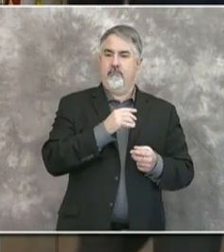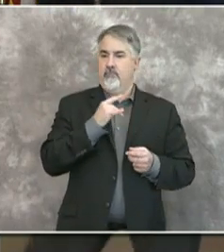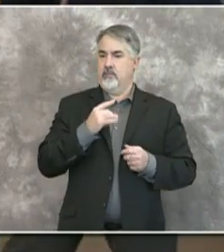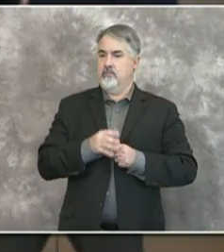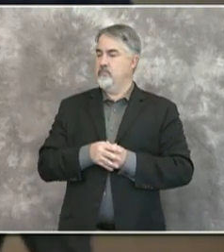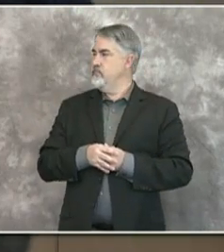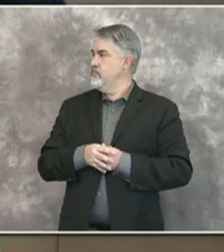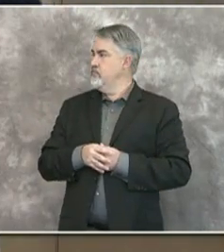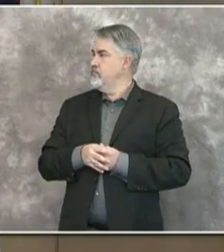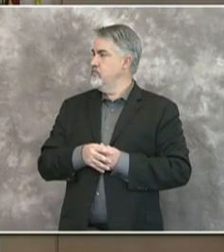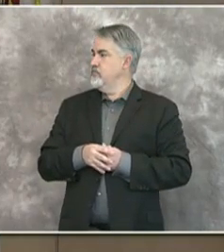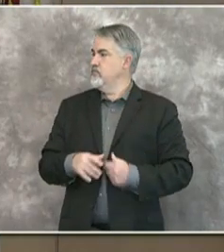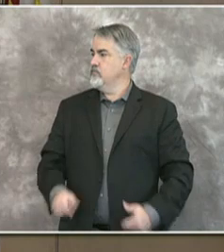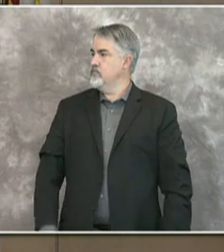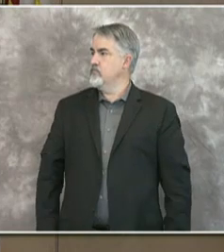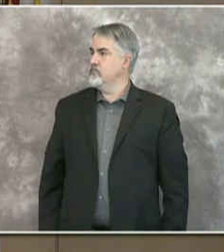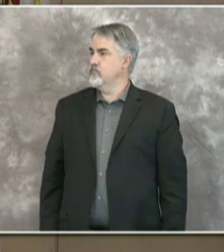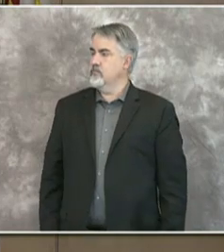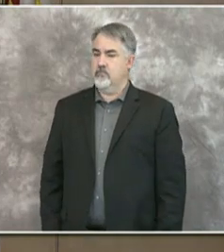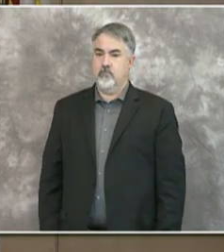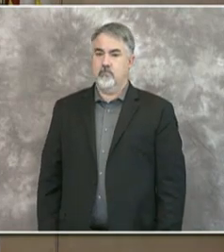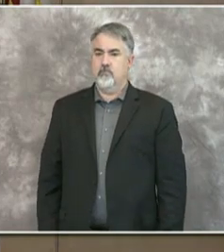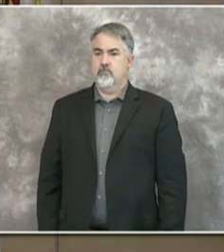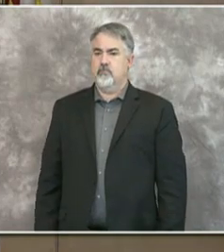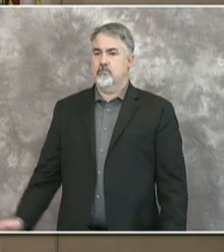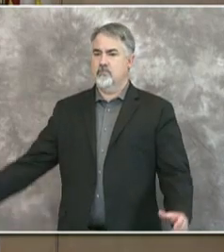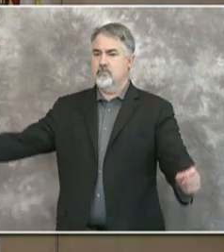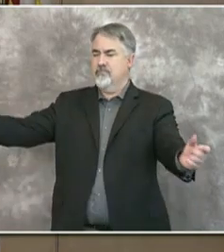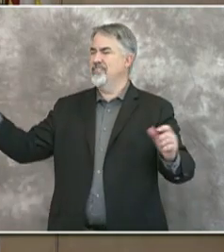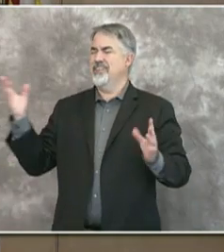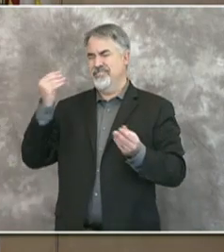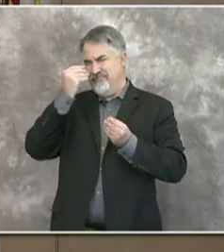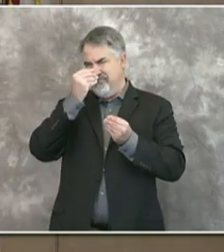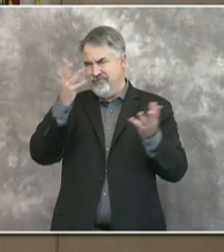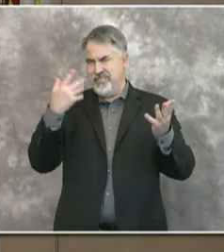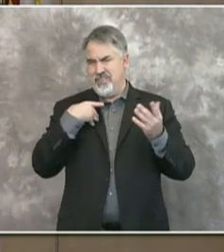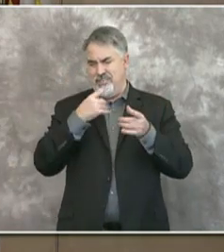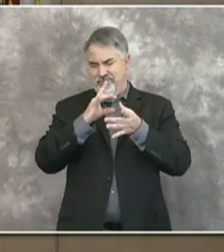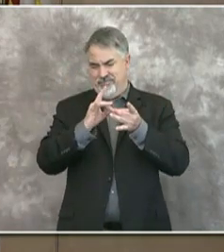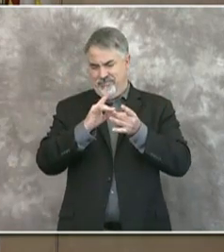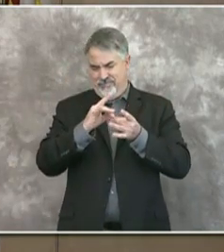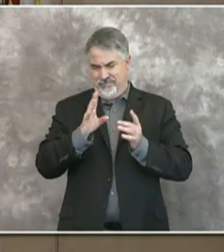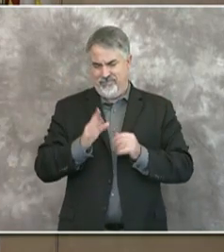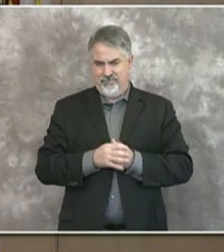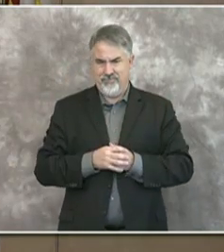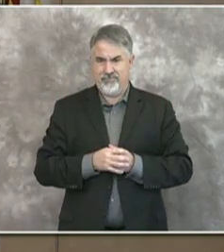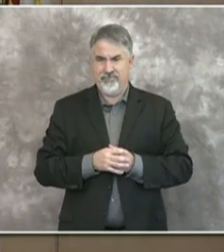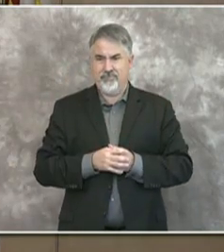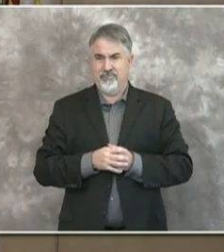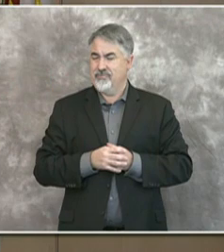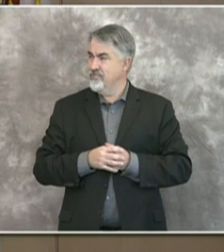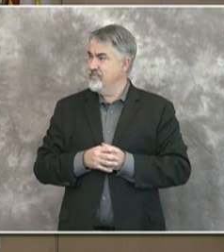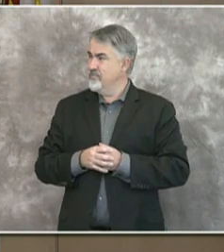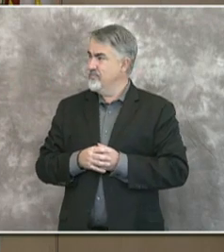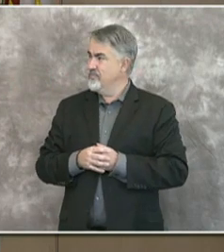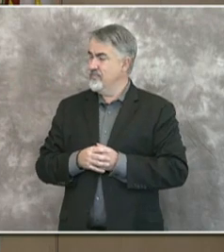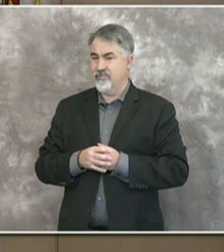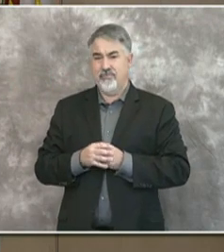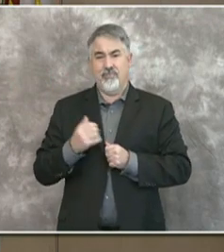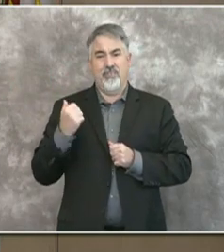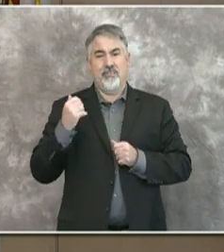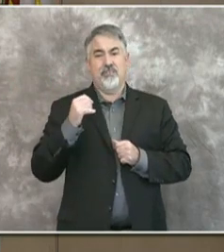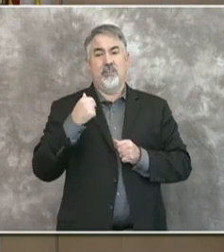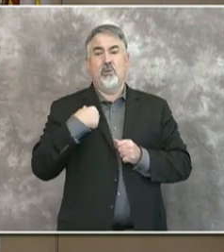Sure. If I could just make a small comment on that. Let me take my mask off here. Sorry. Actually, we did have